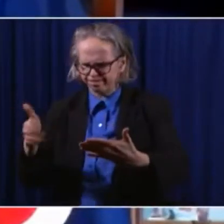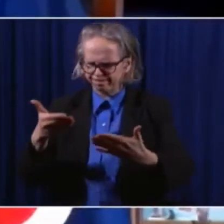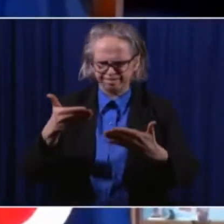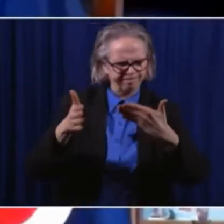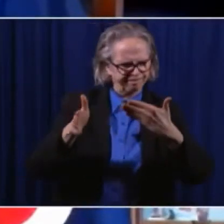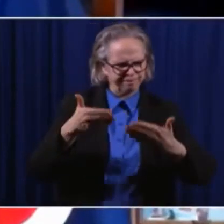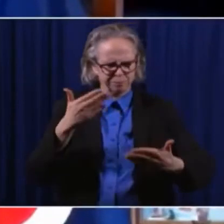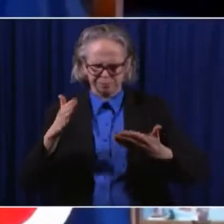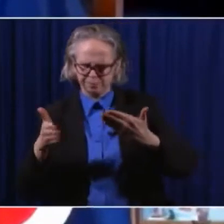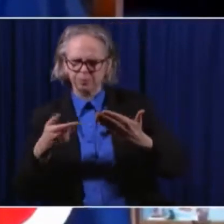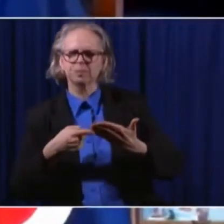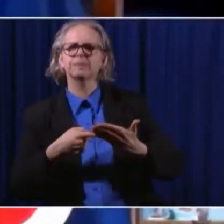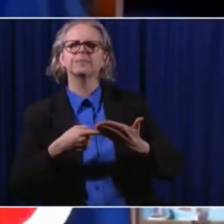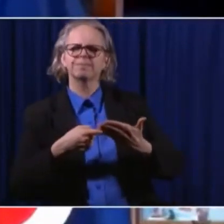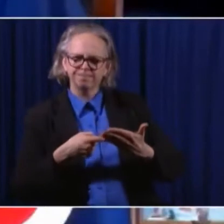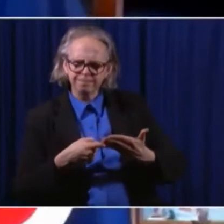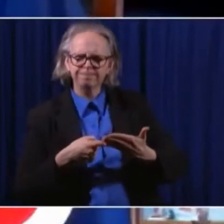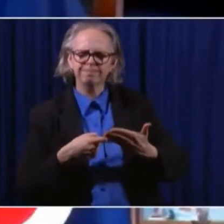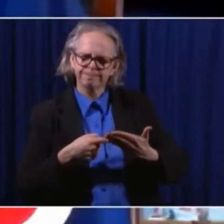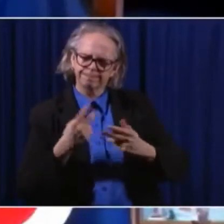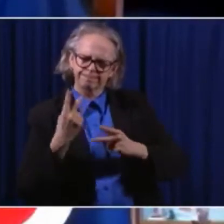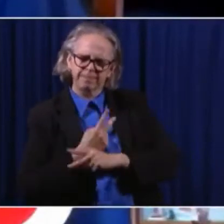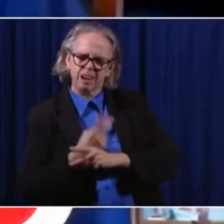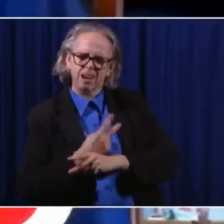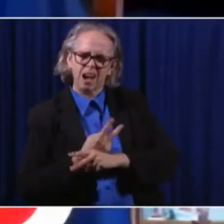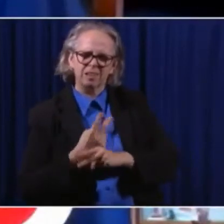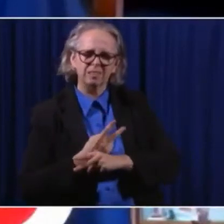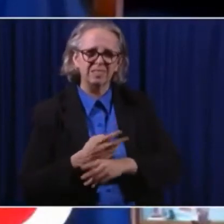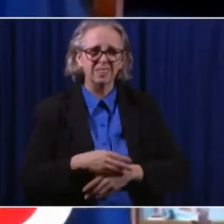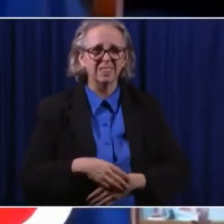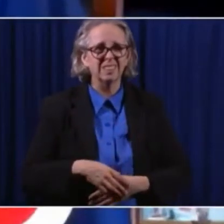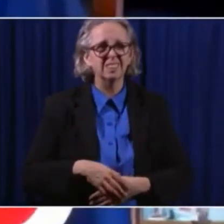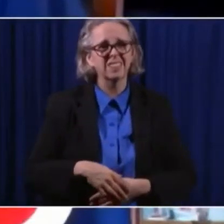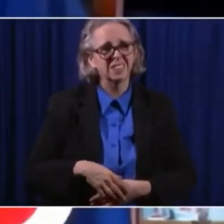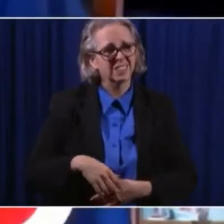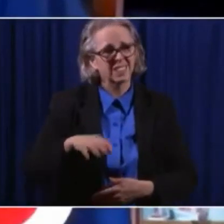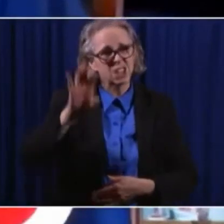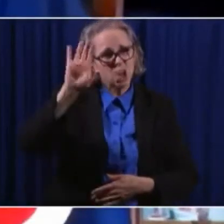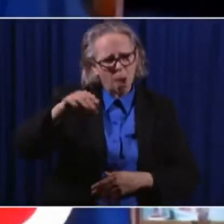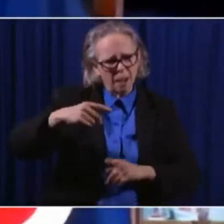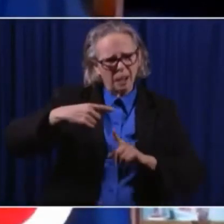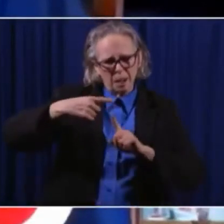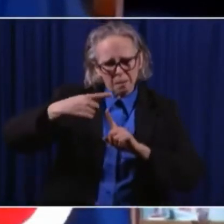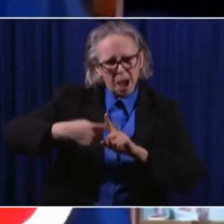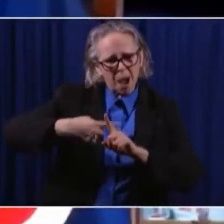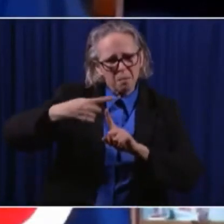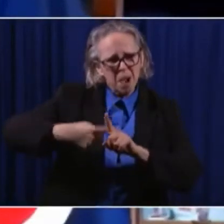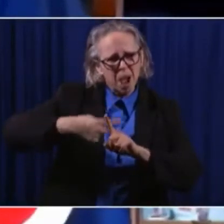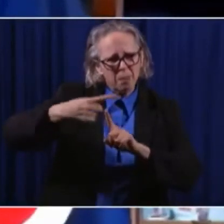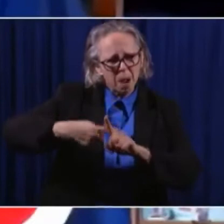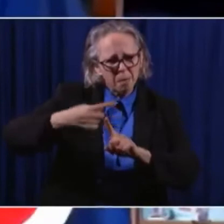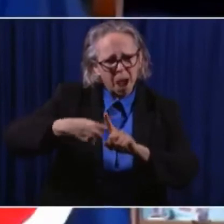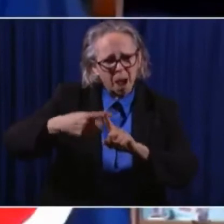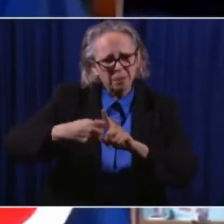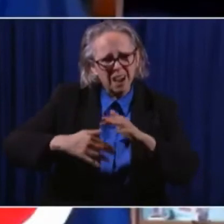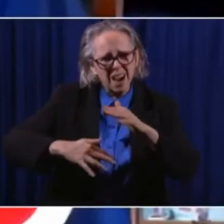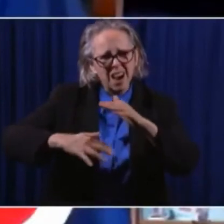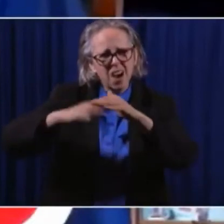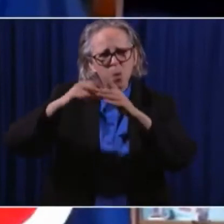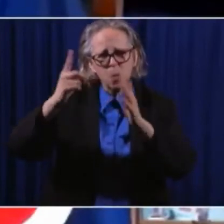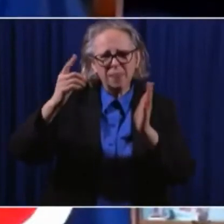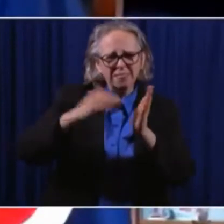100,000 cases of virus spread over the last 3 weeks. That puts in perspective about what we're confronting now. And